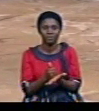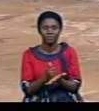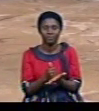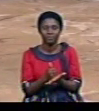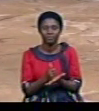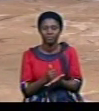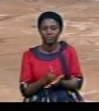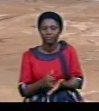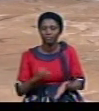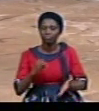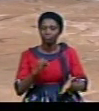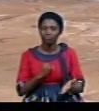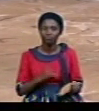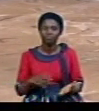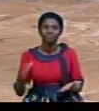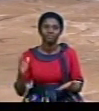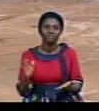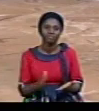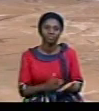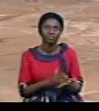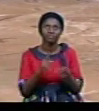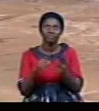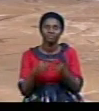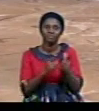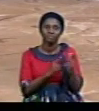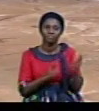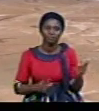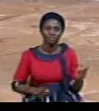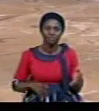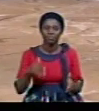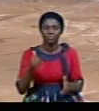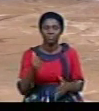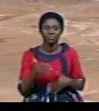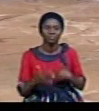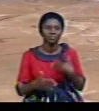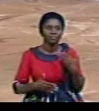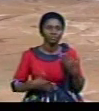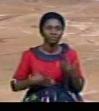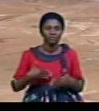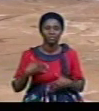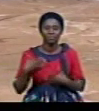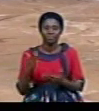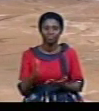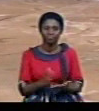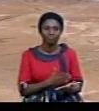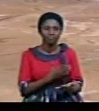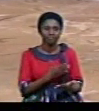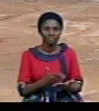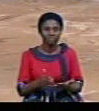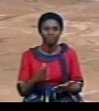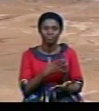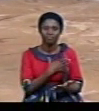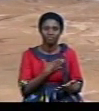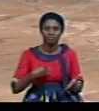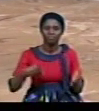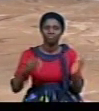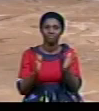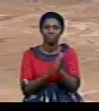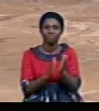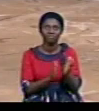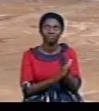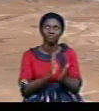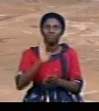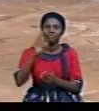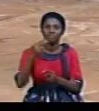I will sing unto the Lord that joyful song I will praise His name